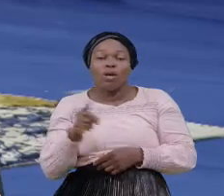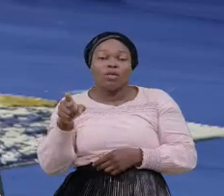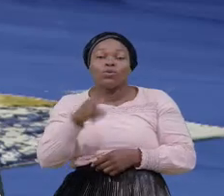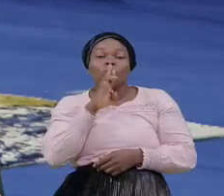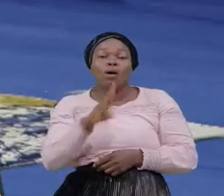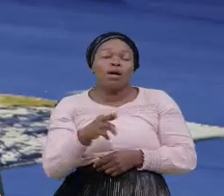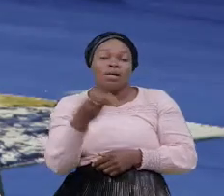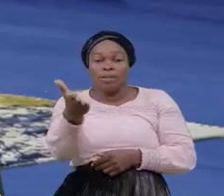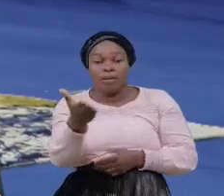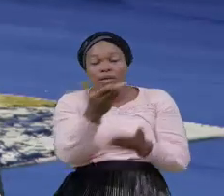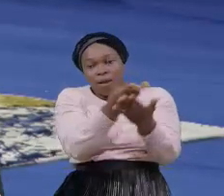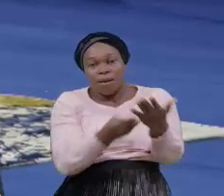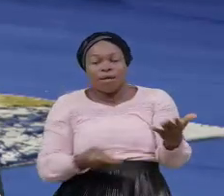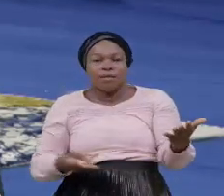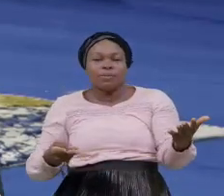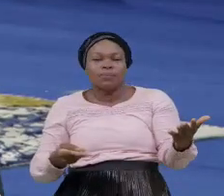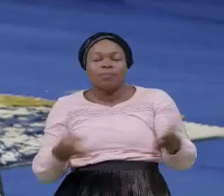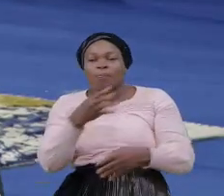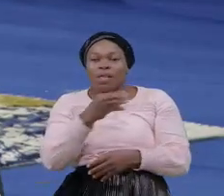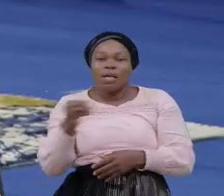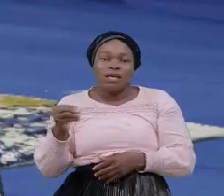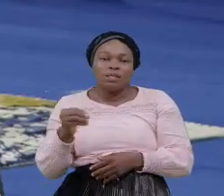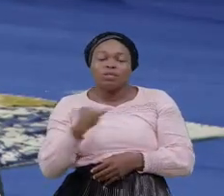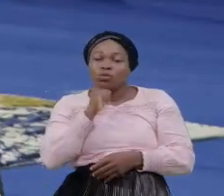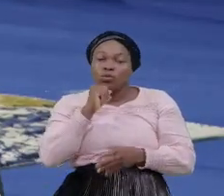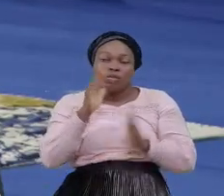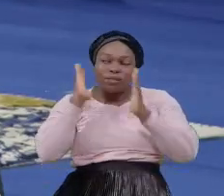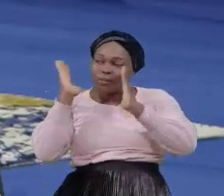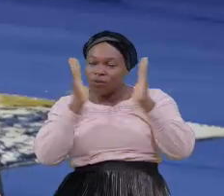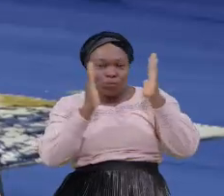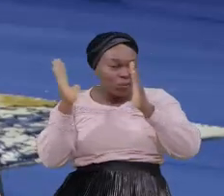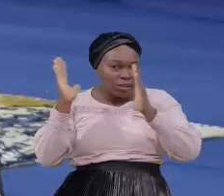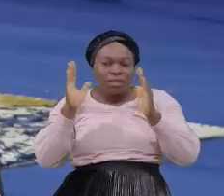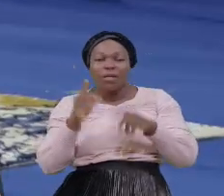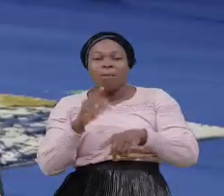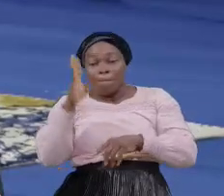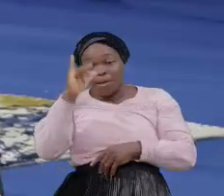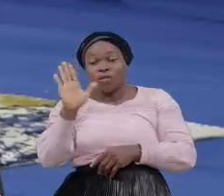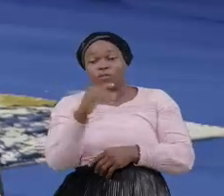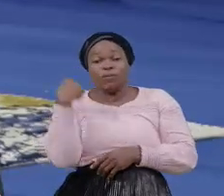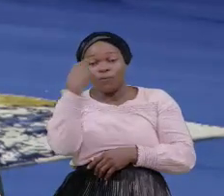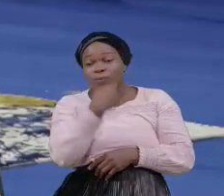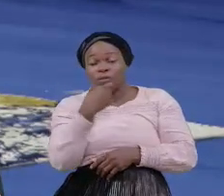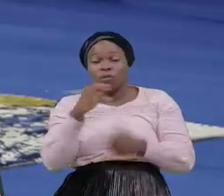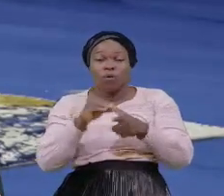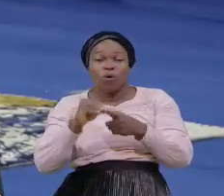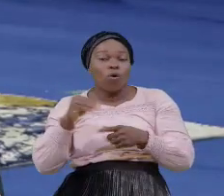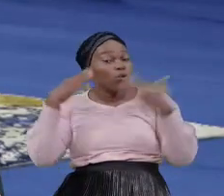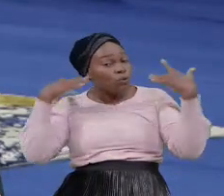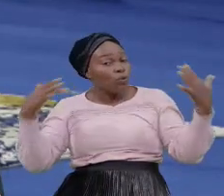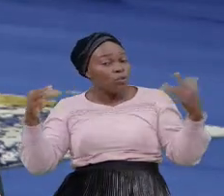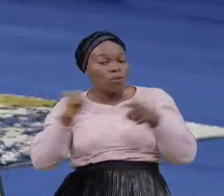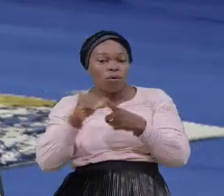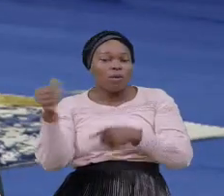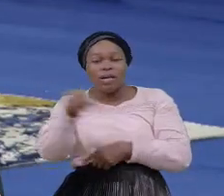down. He's not distracted by your pain, by the noise, by anything. And so they opened up